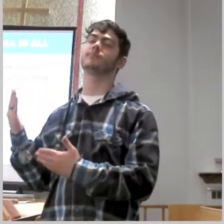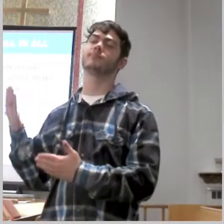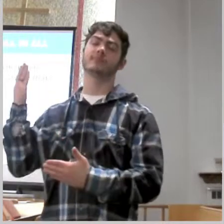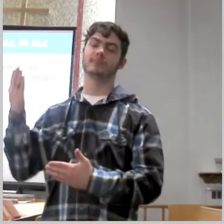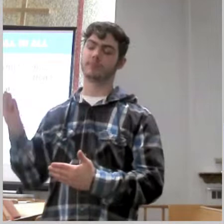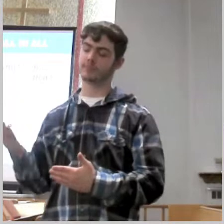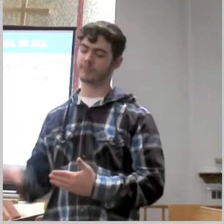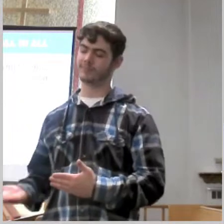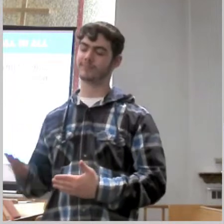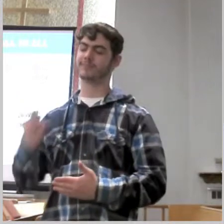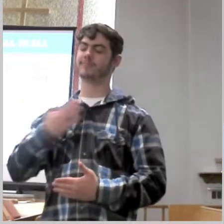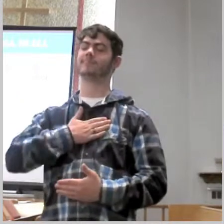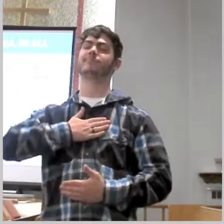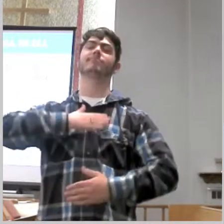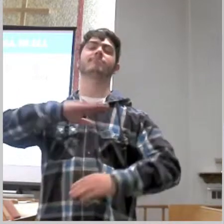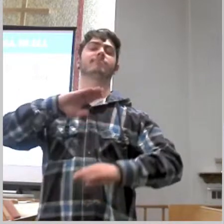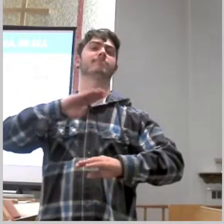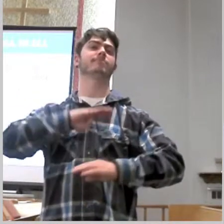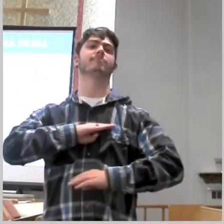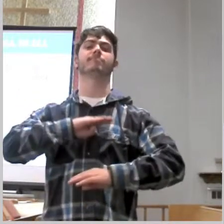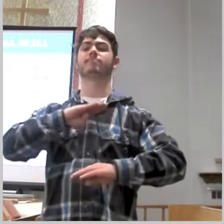all in